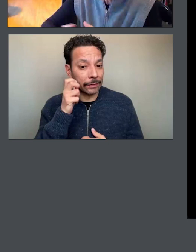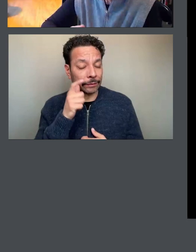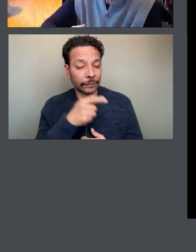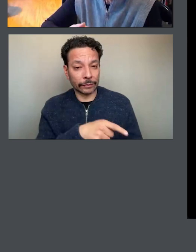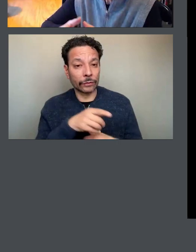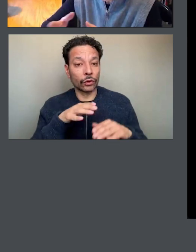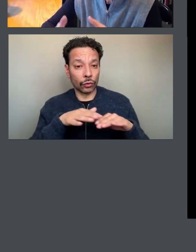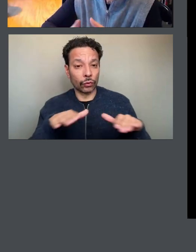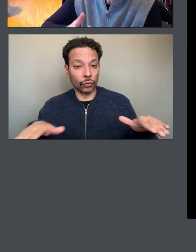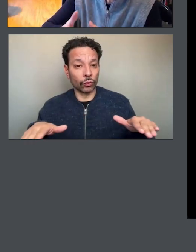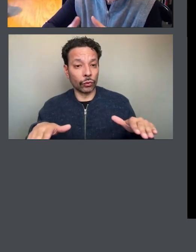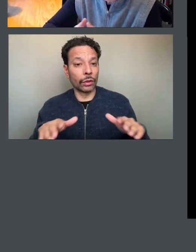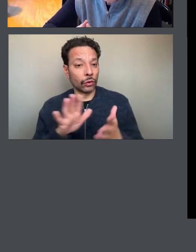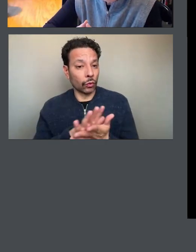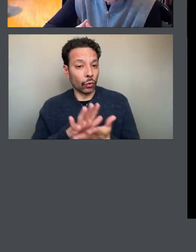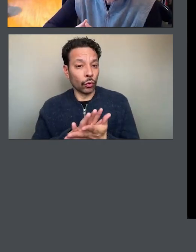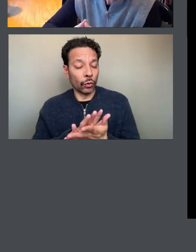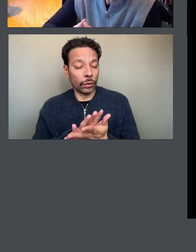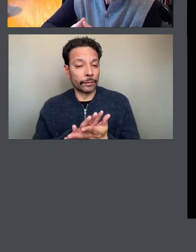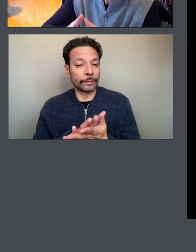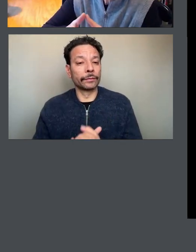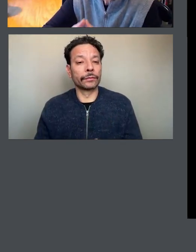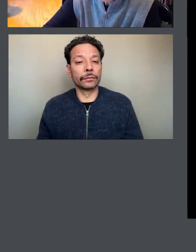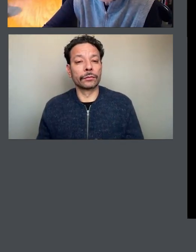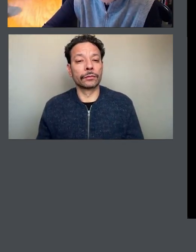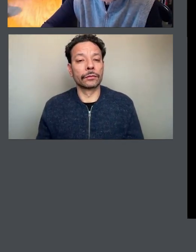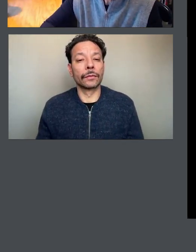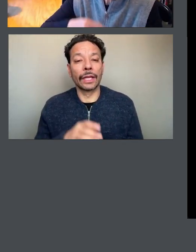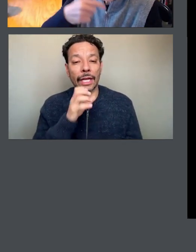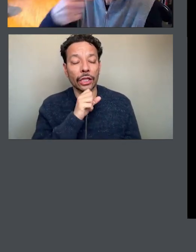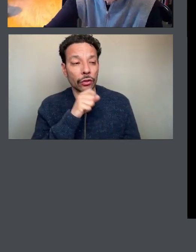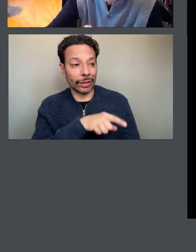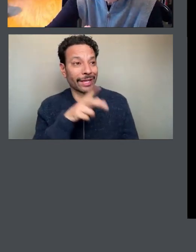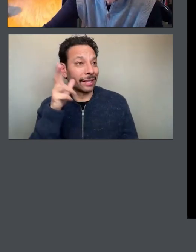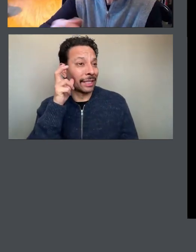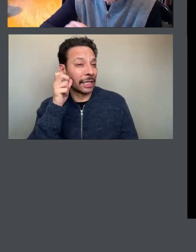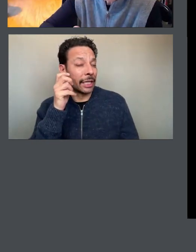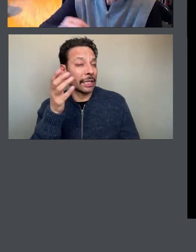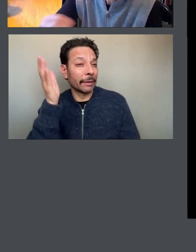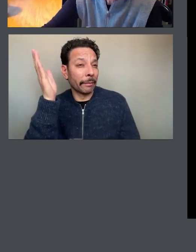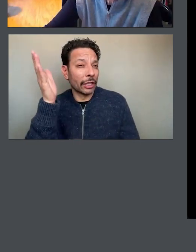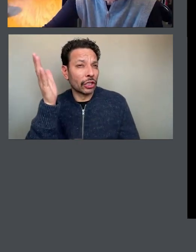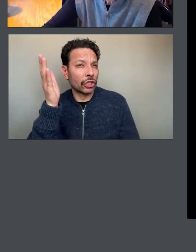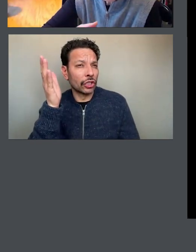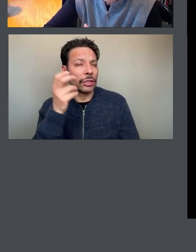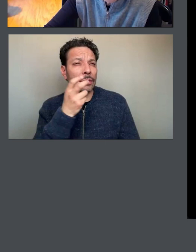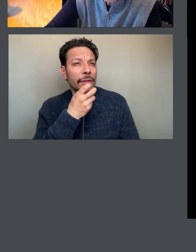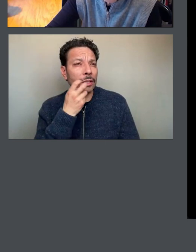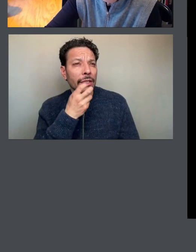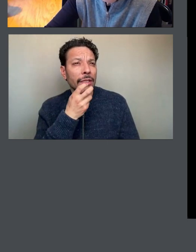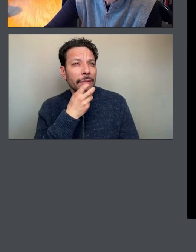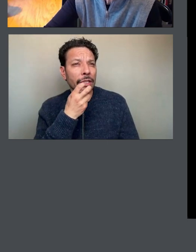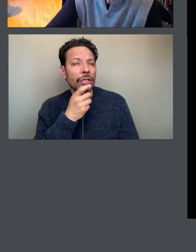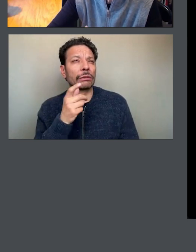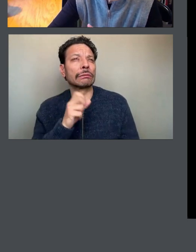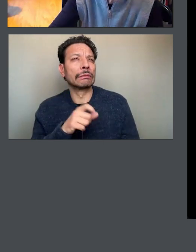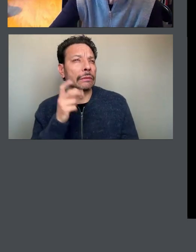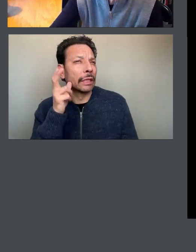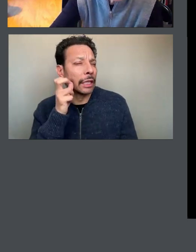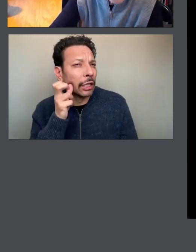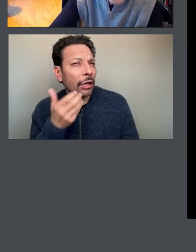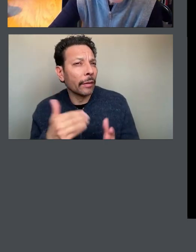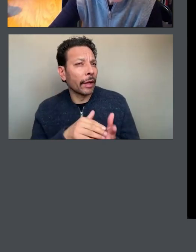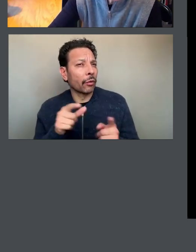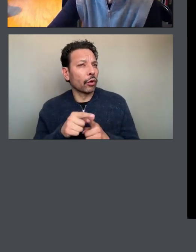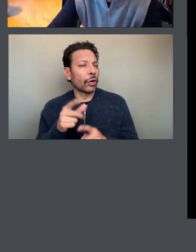school-age children, while they were listening to the speech and having to repeat back the word that they heard, they were